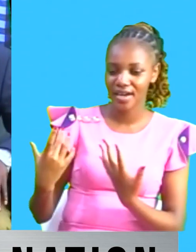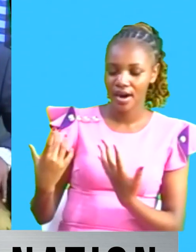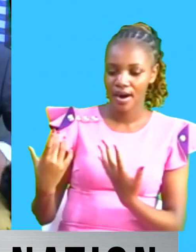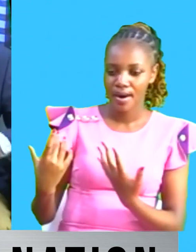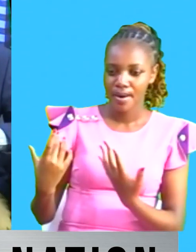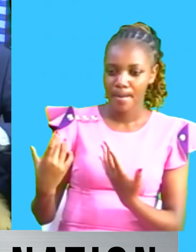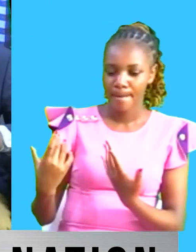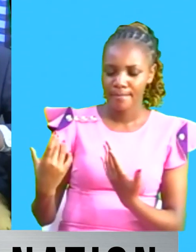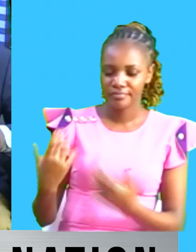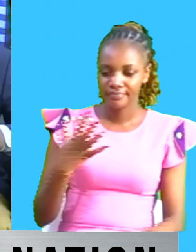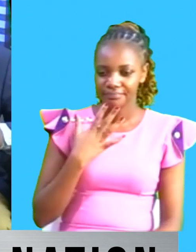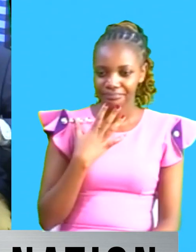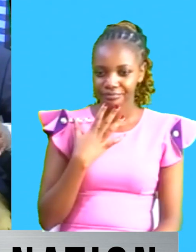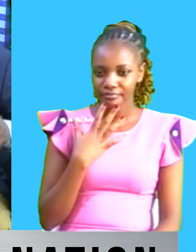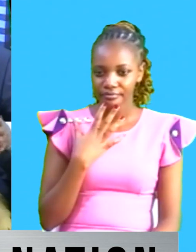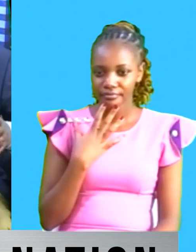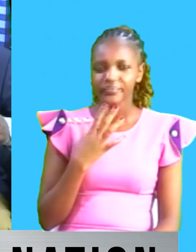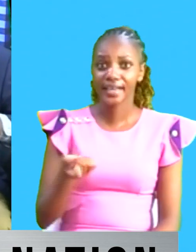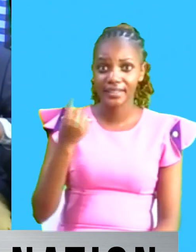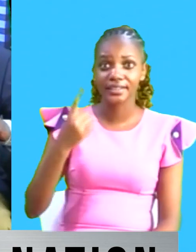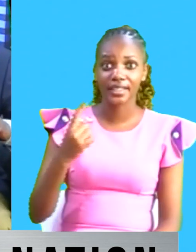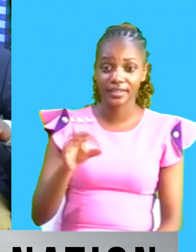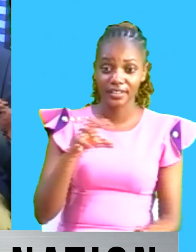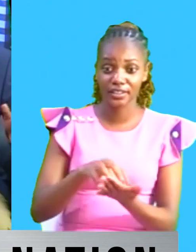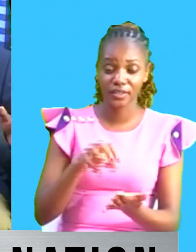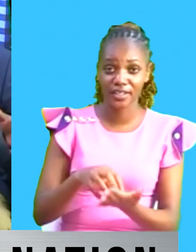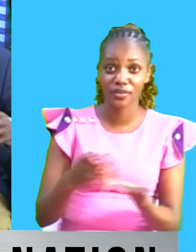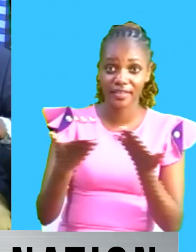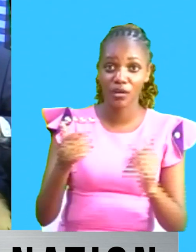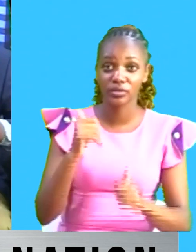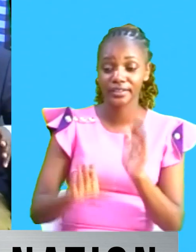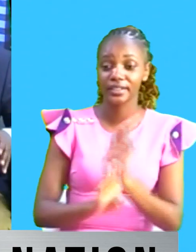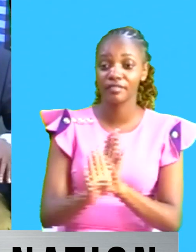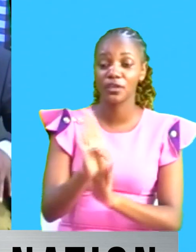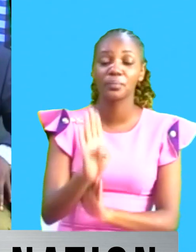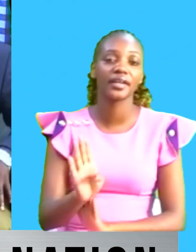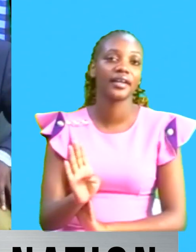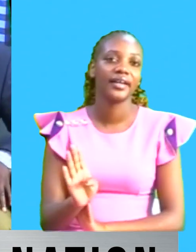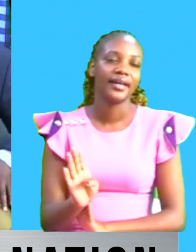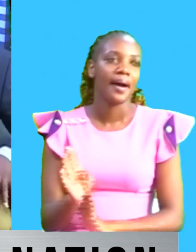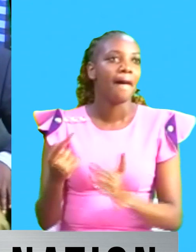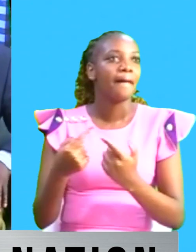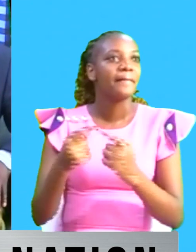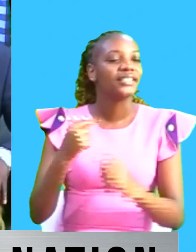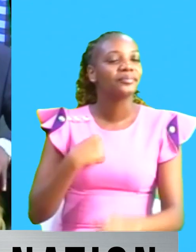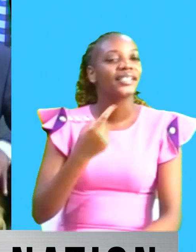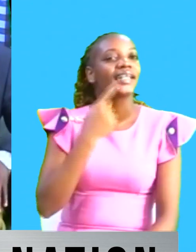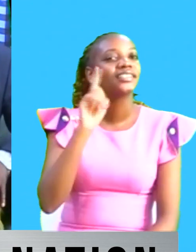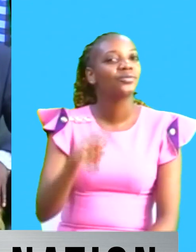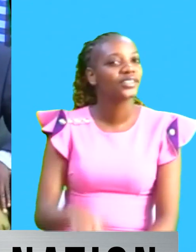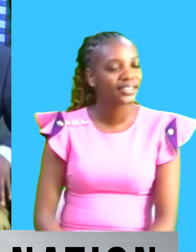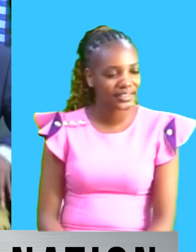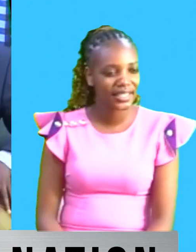it the scenario that is developing and yes. what have you. But I've said that